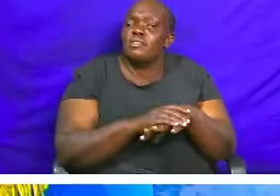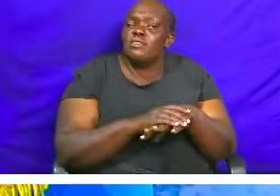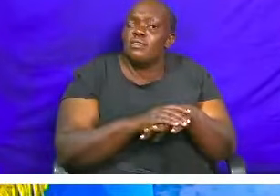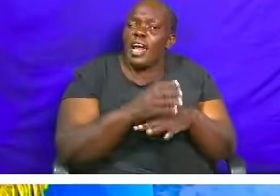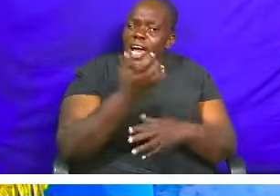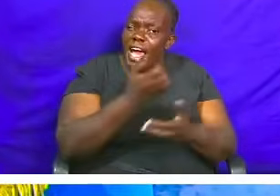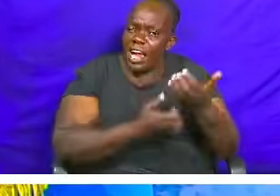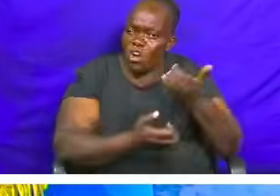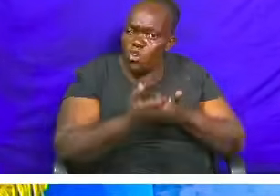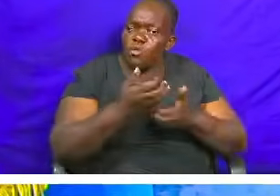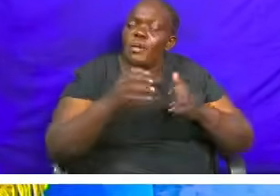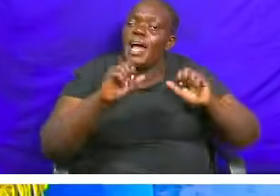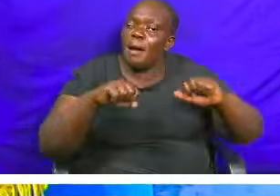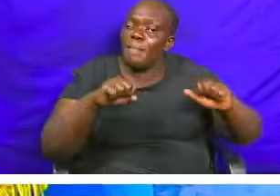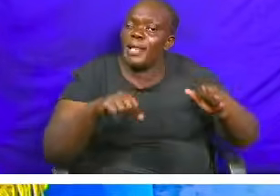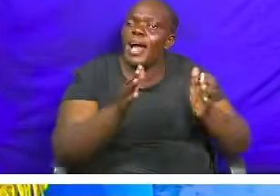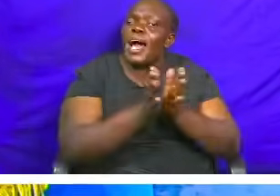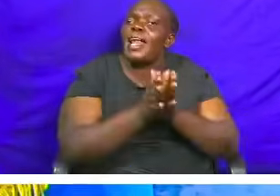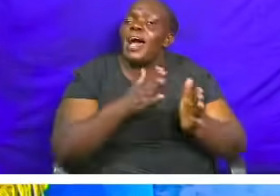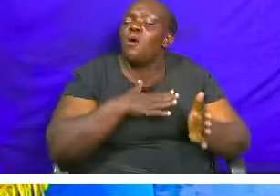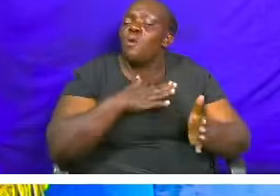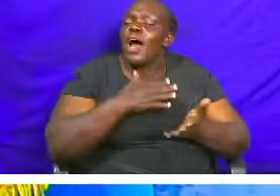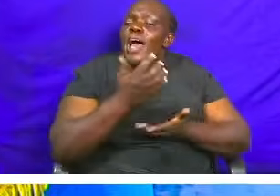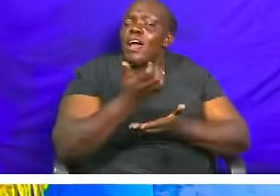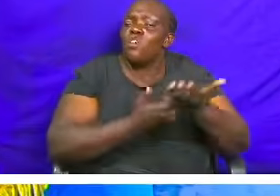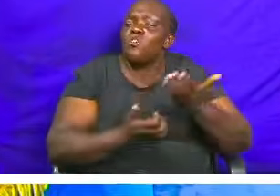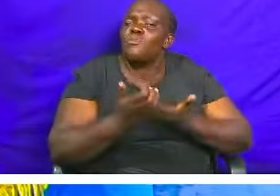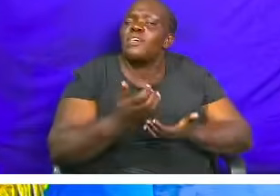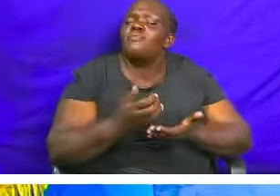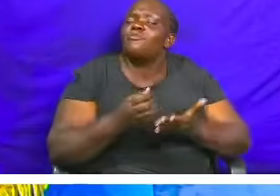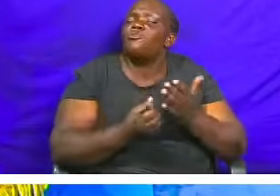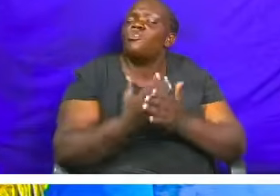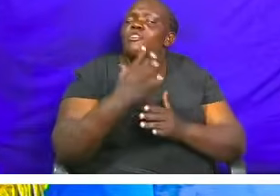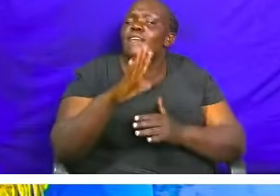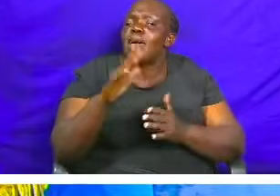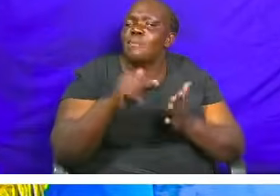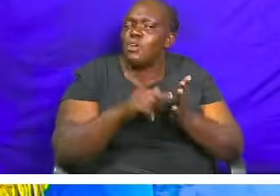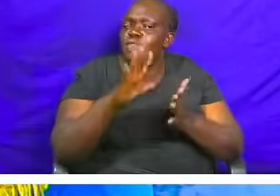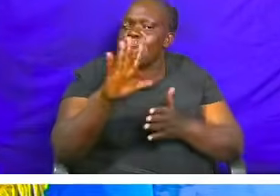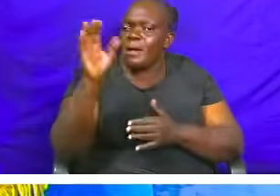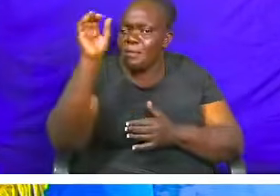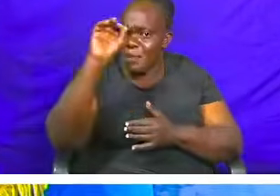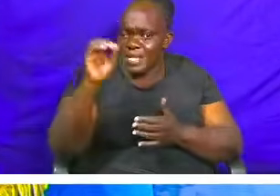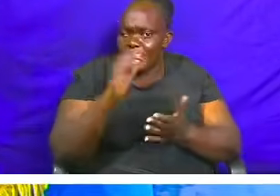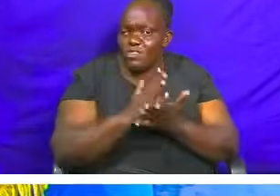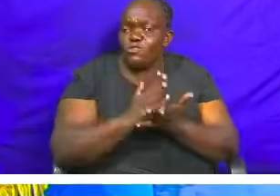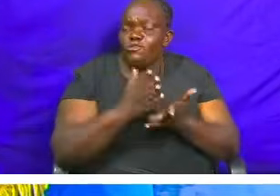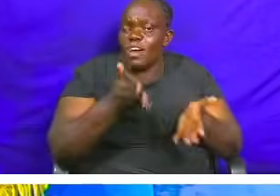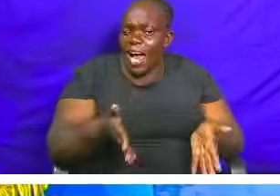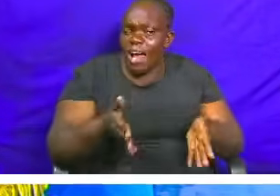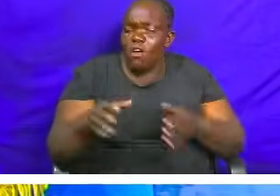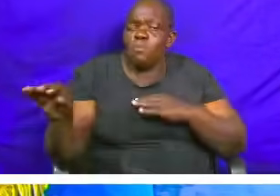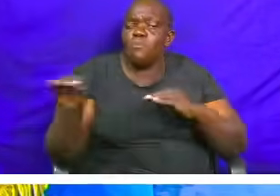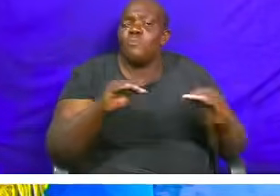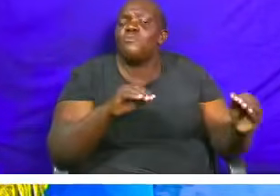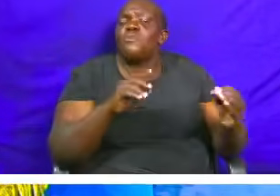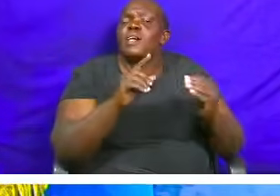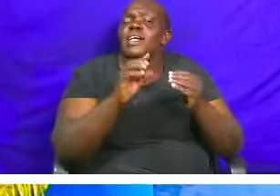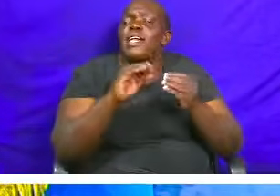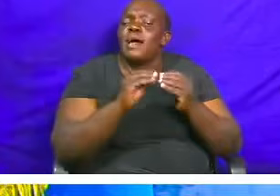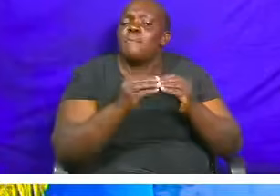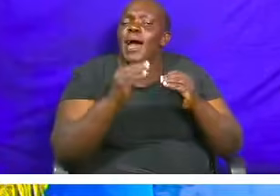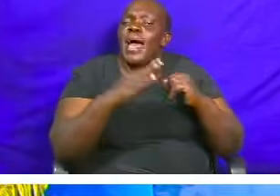macroeconomic, you know, stability, and our economy has actually grown by 5.5% projected, and now we actually moved from number 8 to